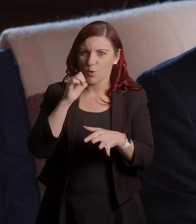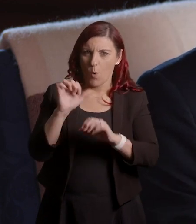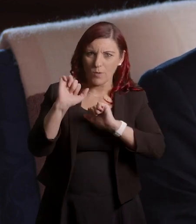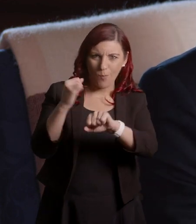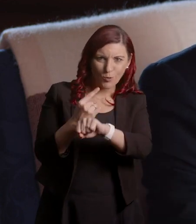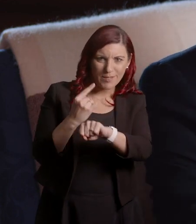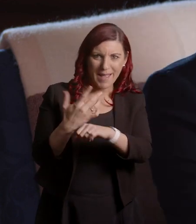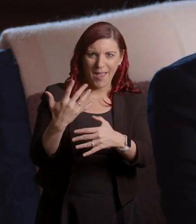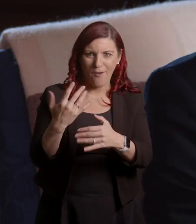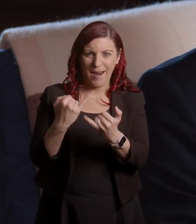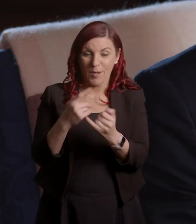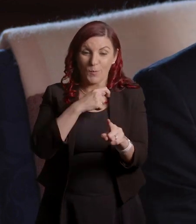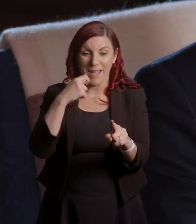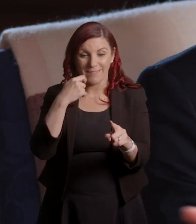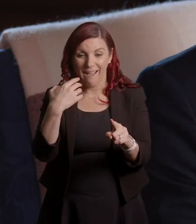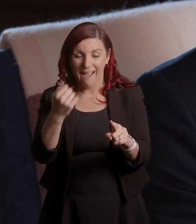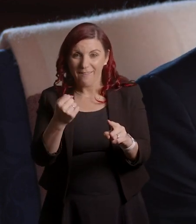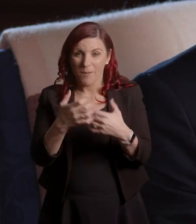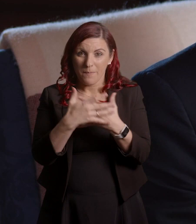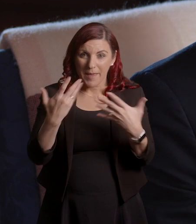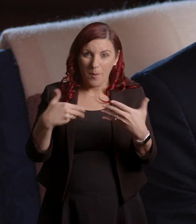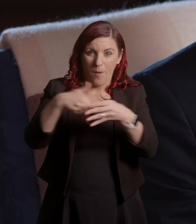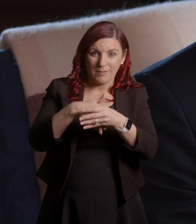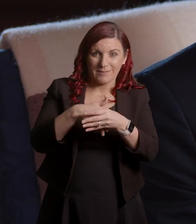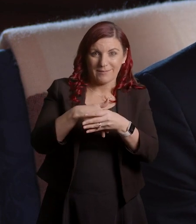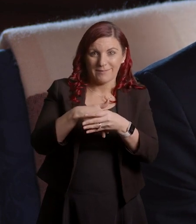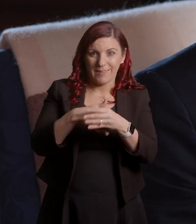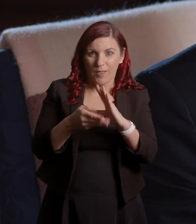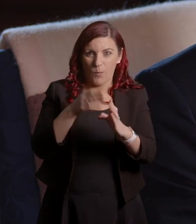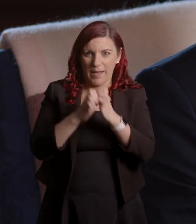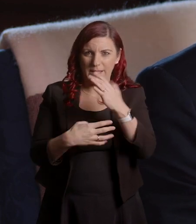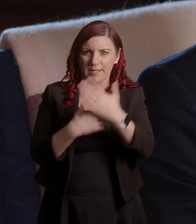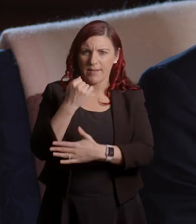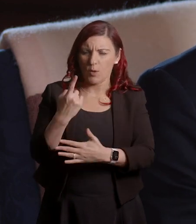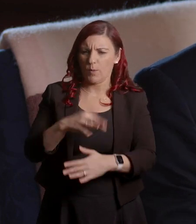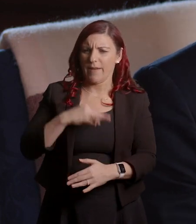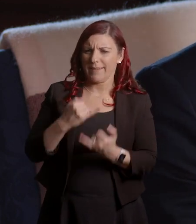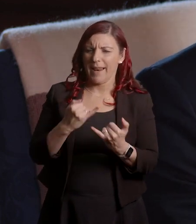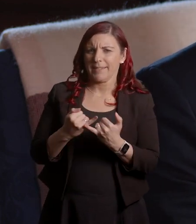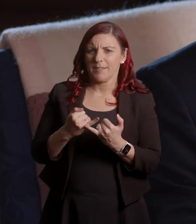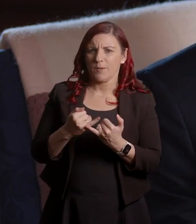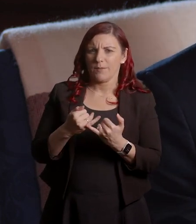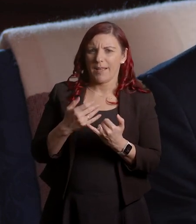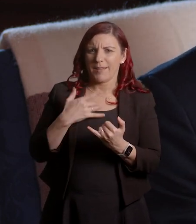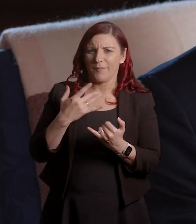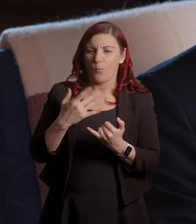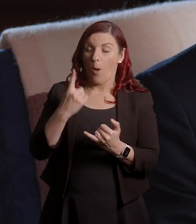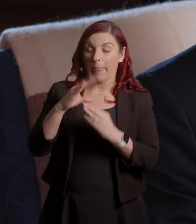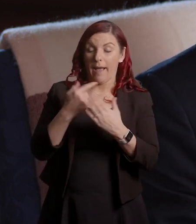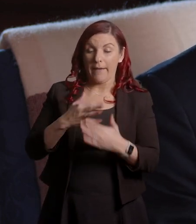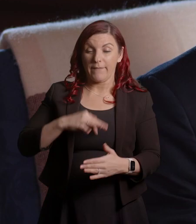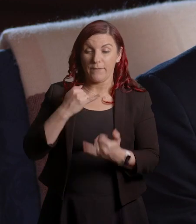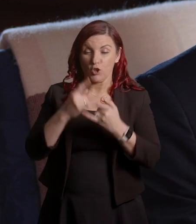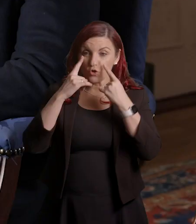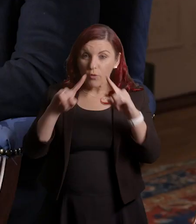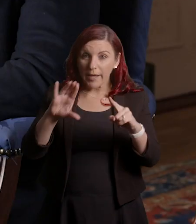Without supporters there, and as Mick mentioned there, you had a pretty major part to play in the weekend success. How did you find it? One of the strange things I found from Croke Park over the